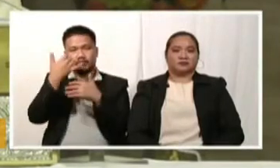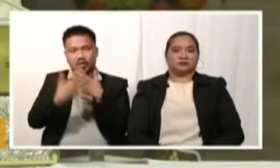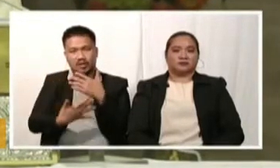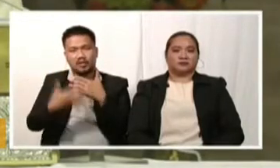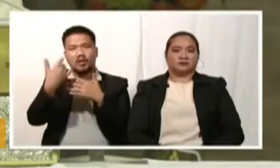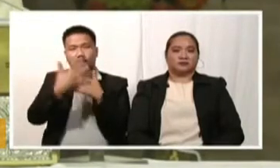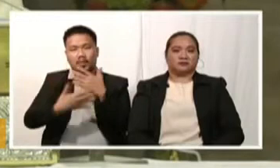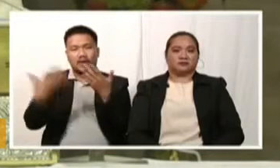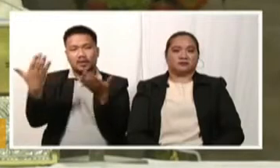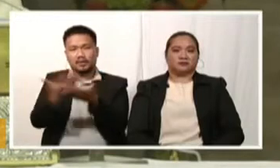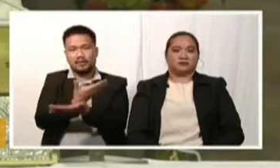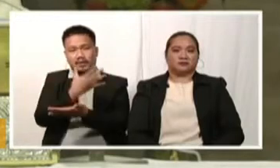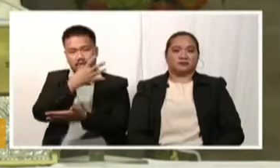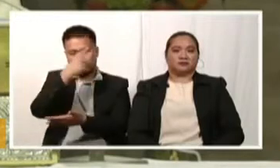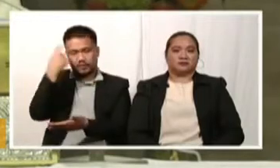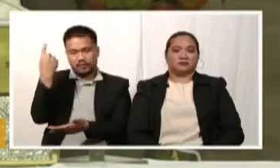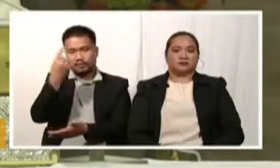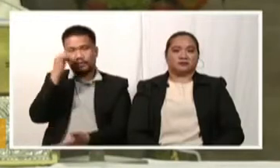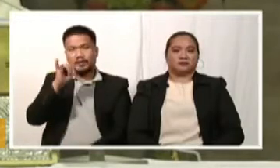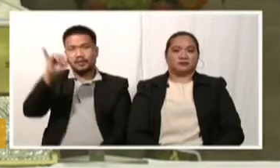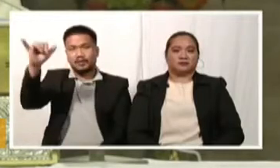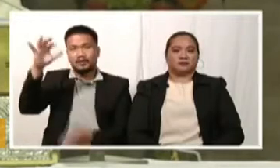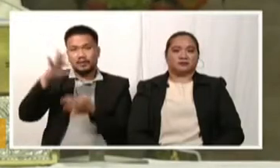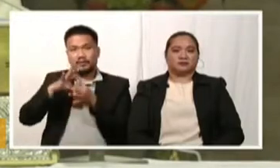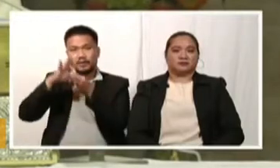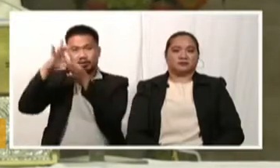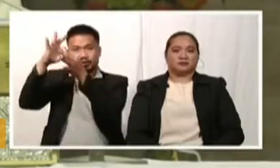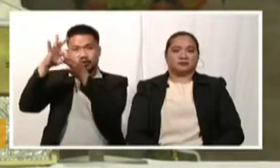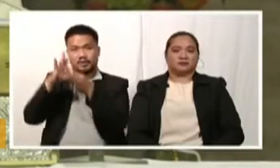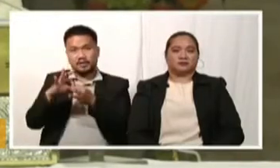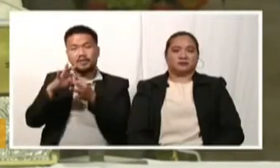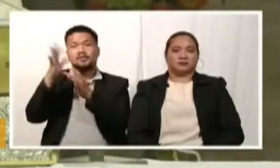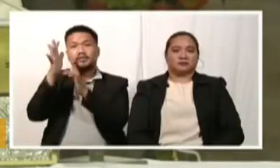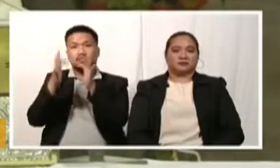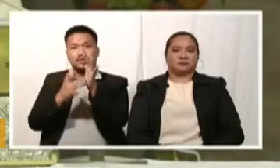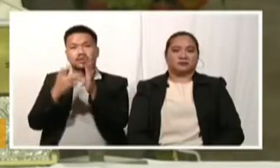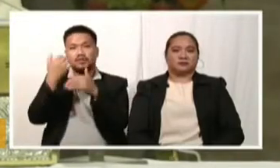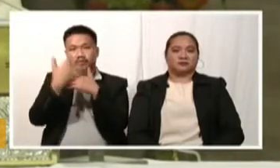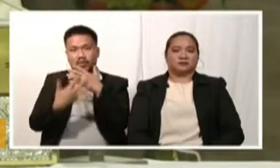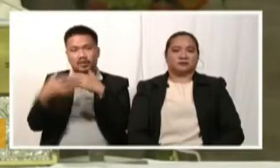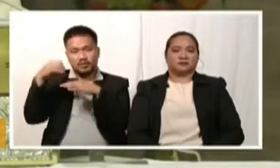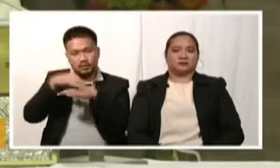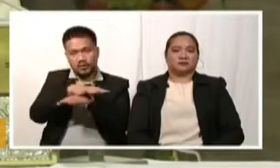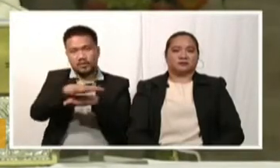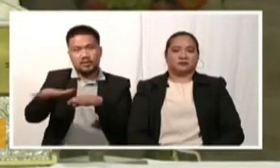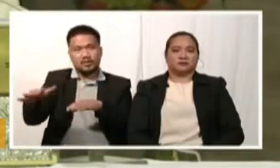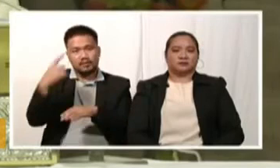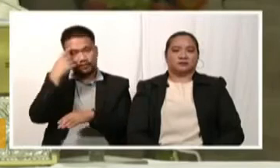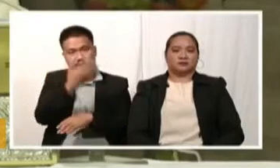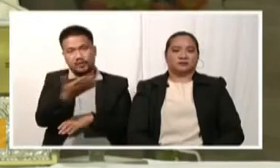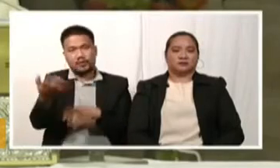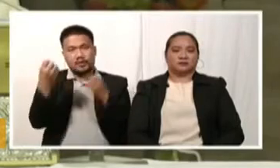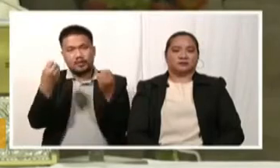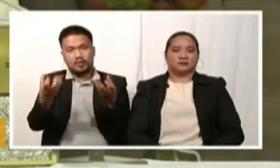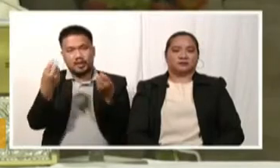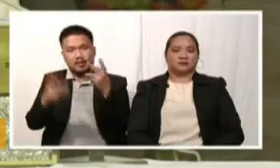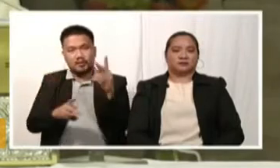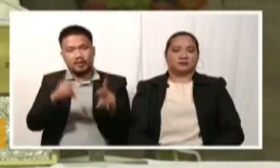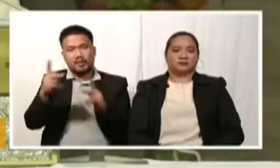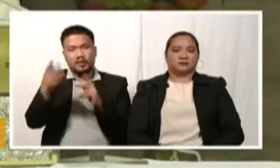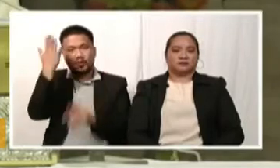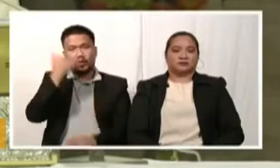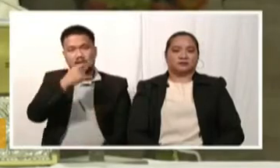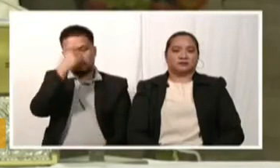my blood, the blood of the new and eternal covenant, which will be poured out for you and for many for